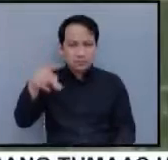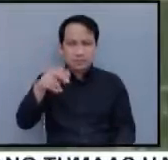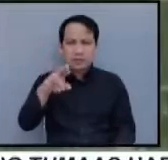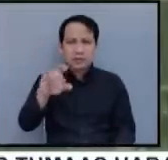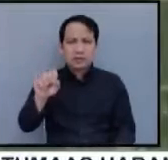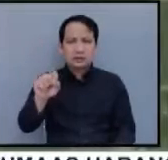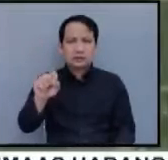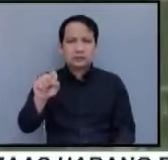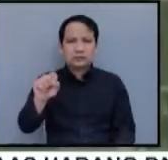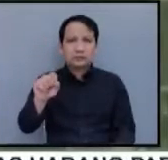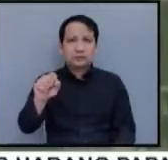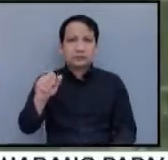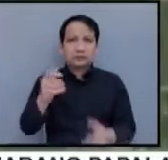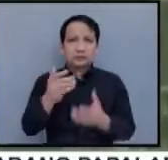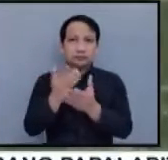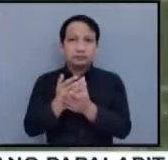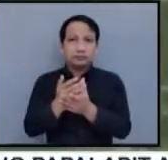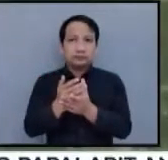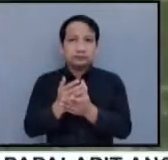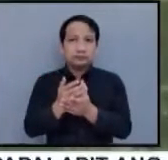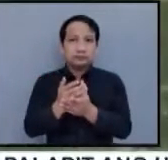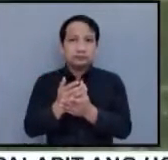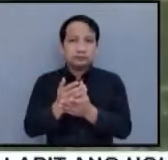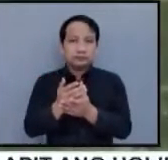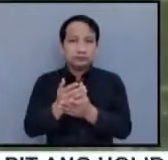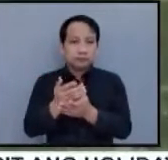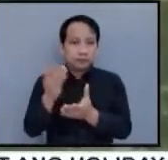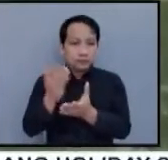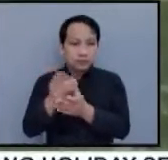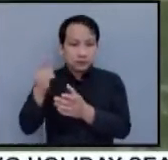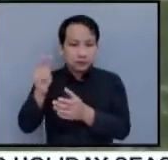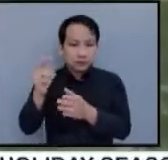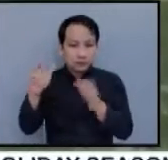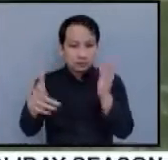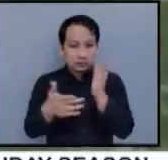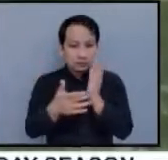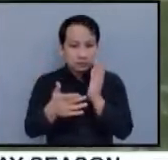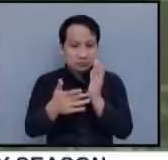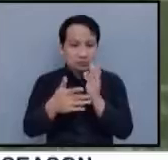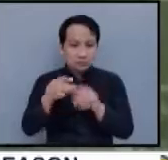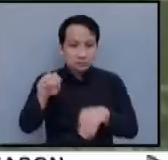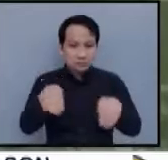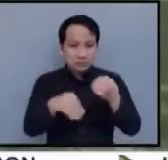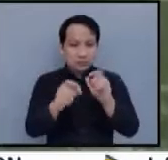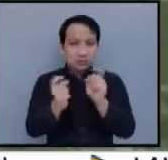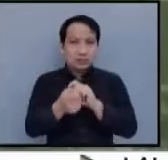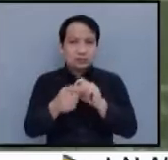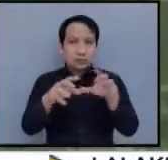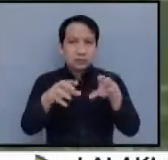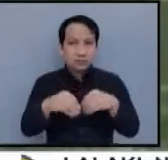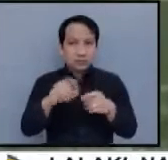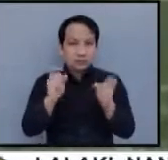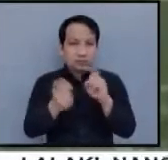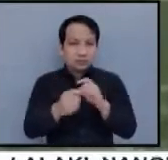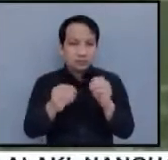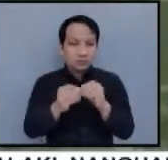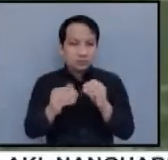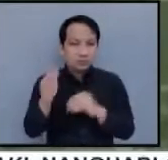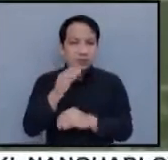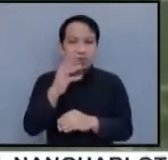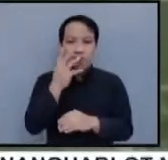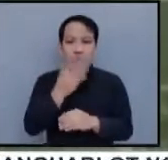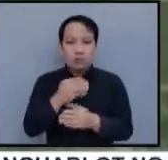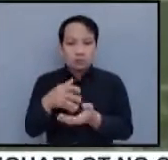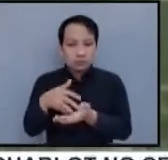emissions, provide climate financing and technology transfer for adaptation for the most vulnerable